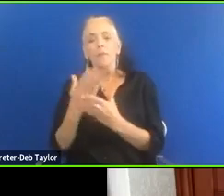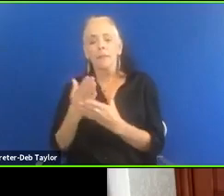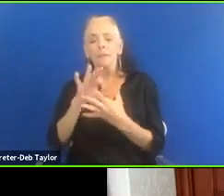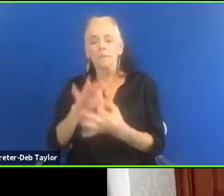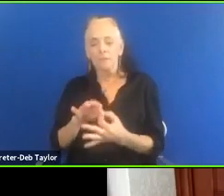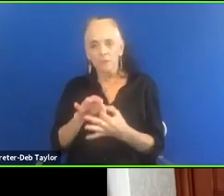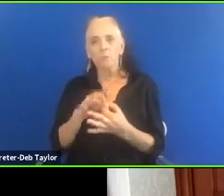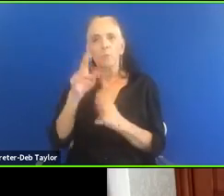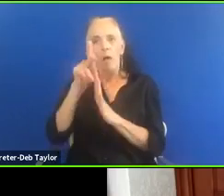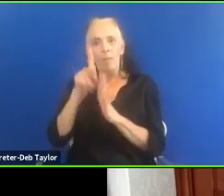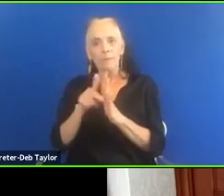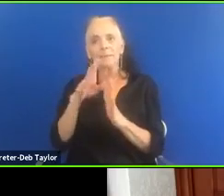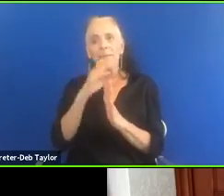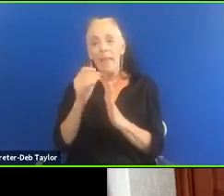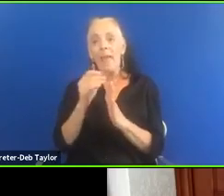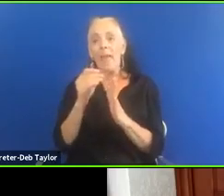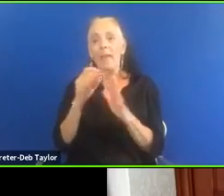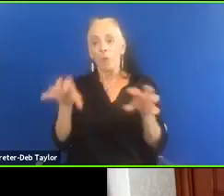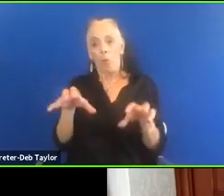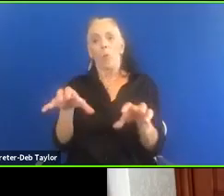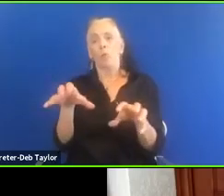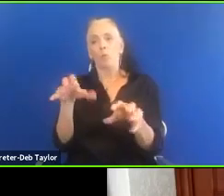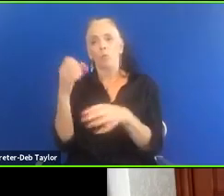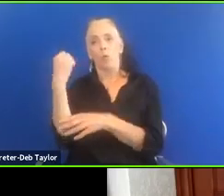I read in